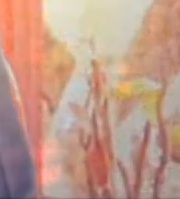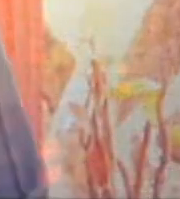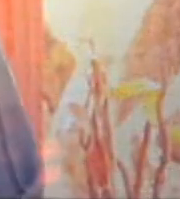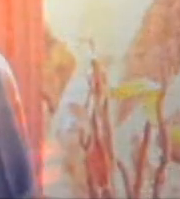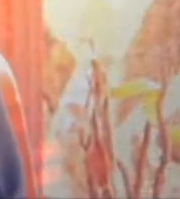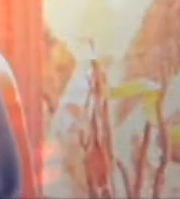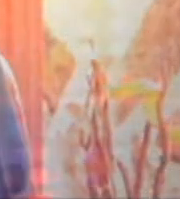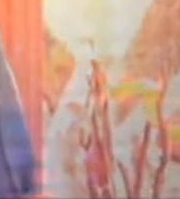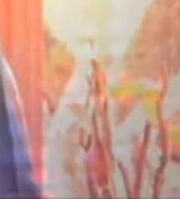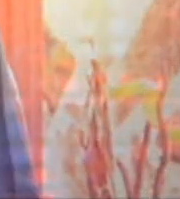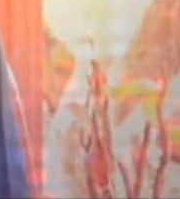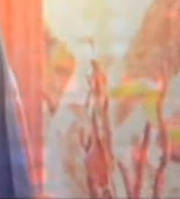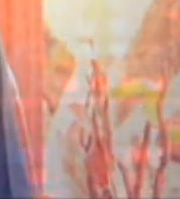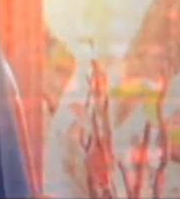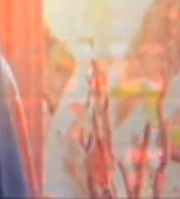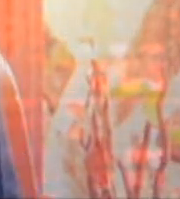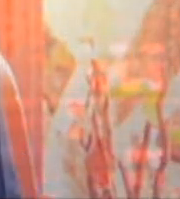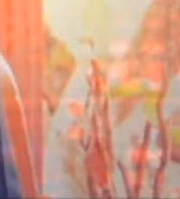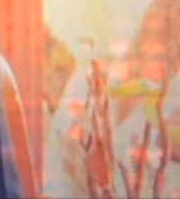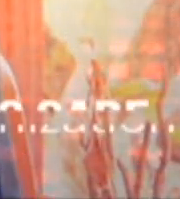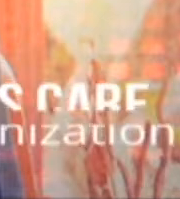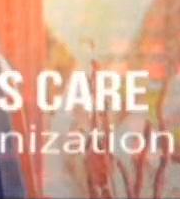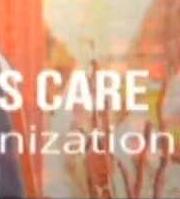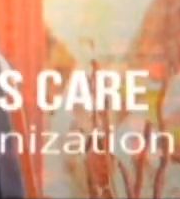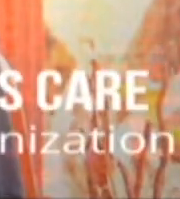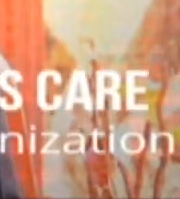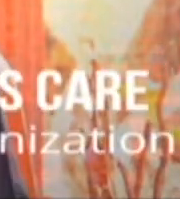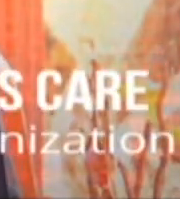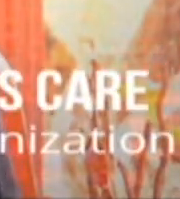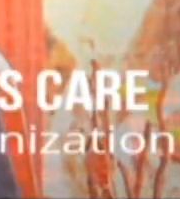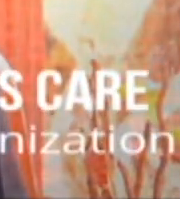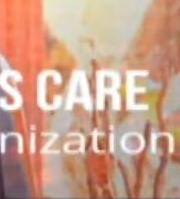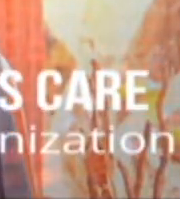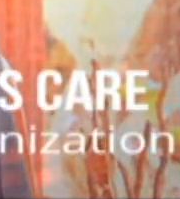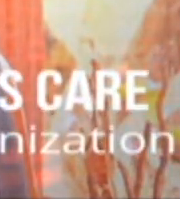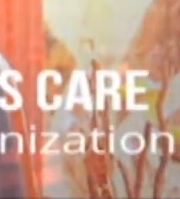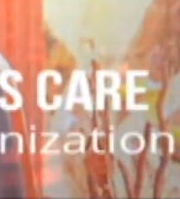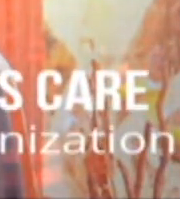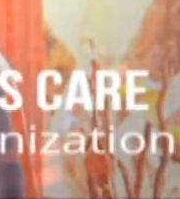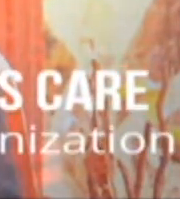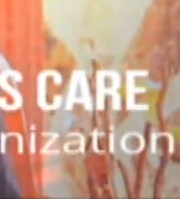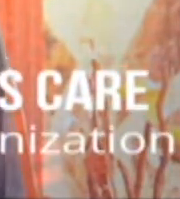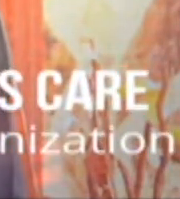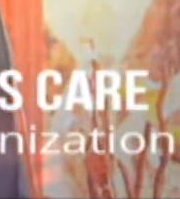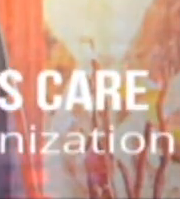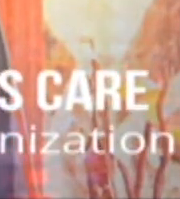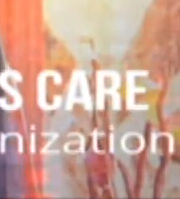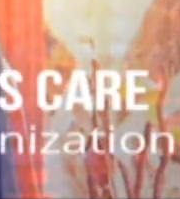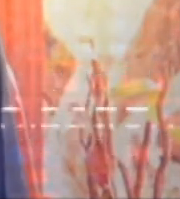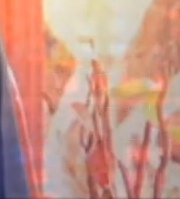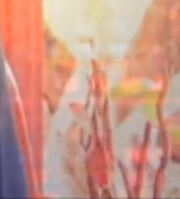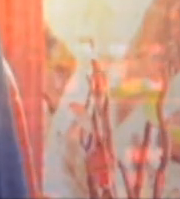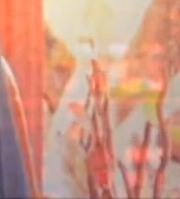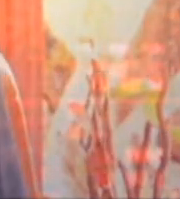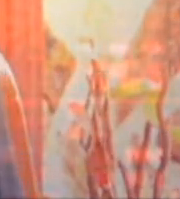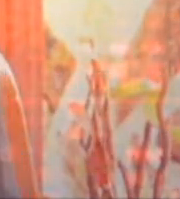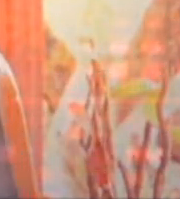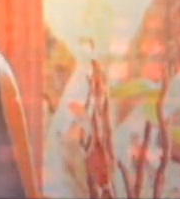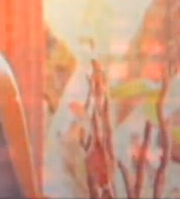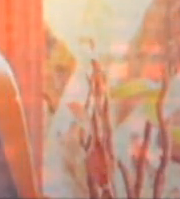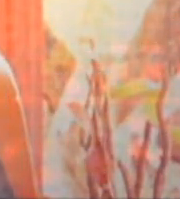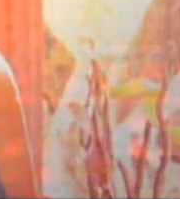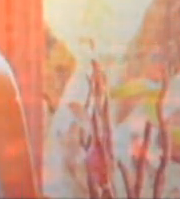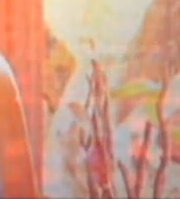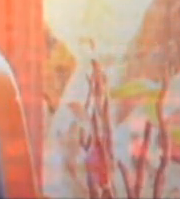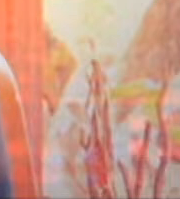And these diseases are viruses. We all know some viruses are not treated. But you see lapha ema symptoms. So if